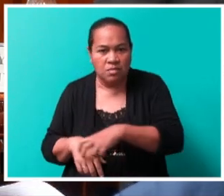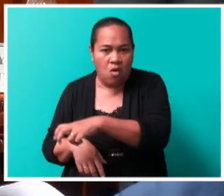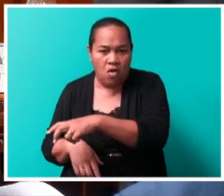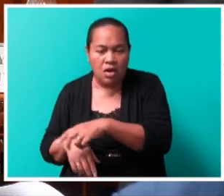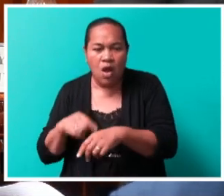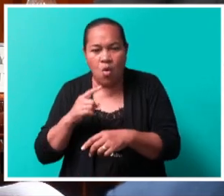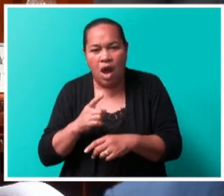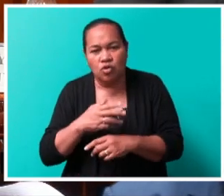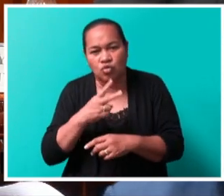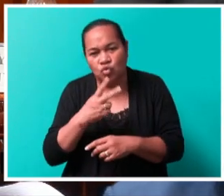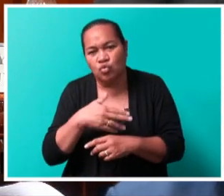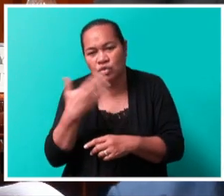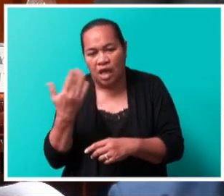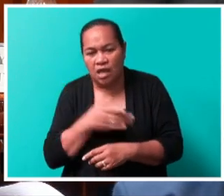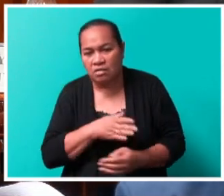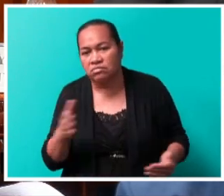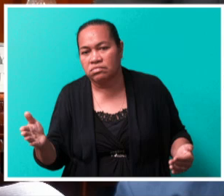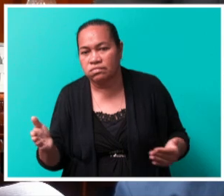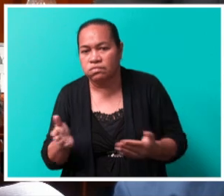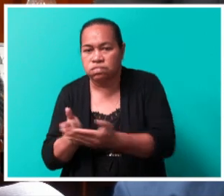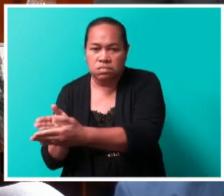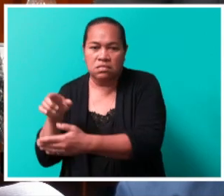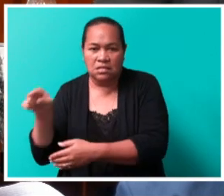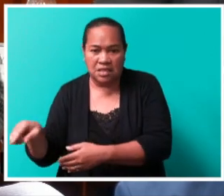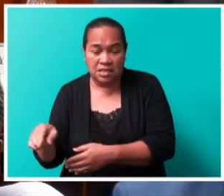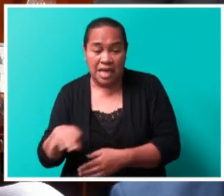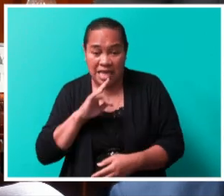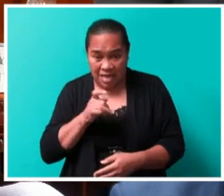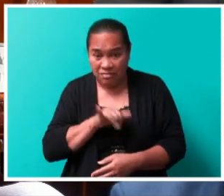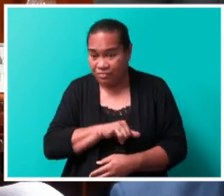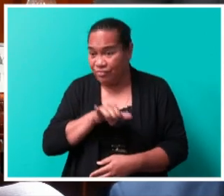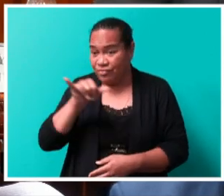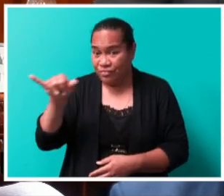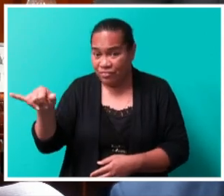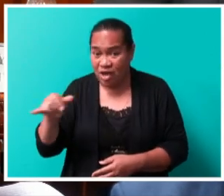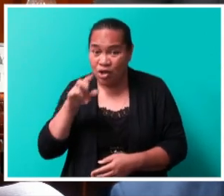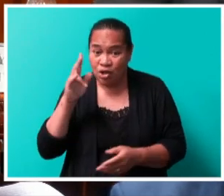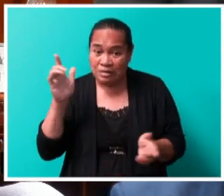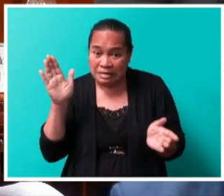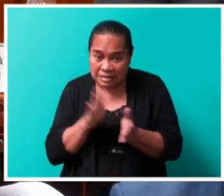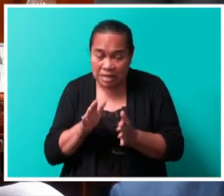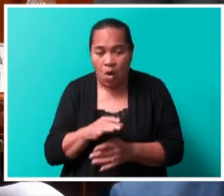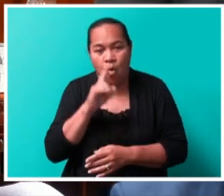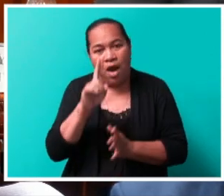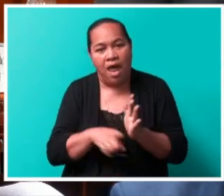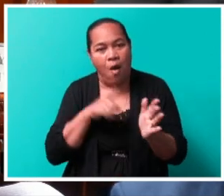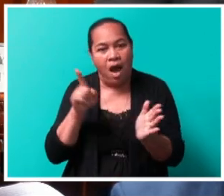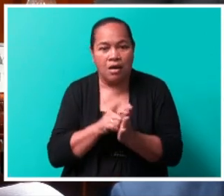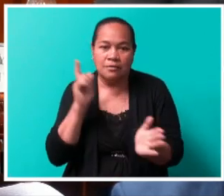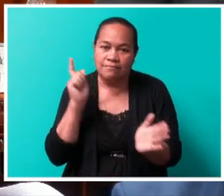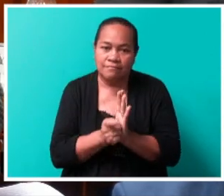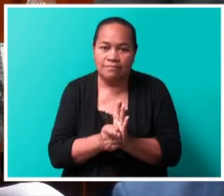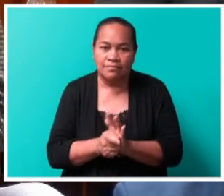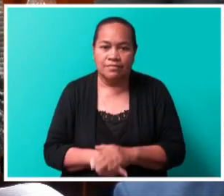day travel time to the mainland. A subsidized air service will reduce that to under 1 hour.